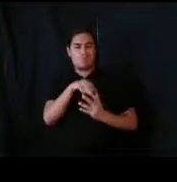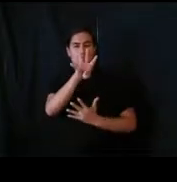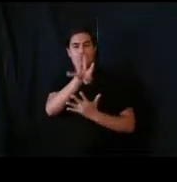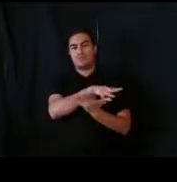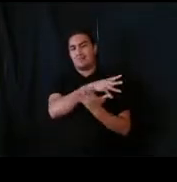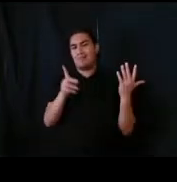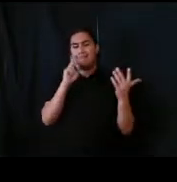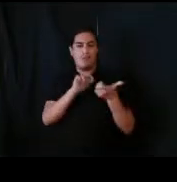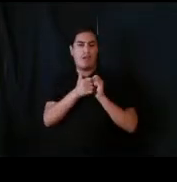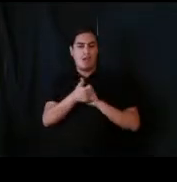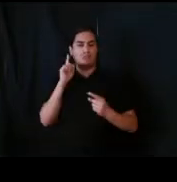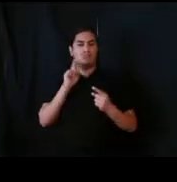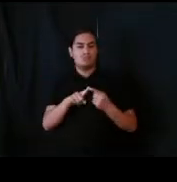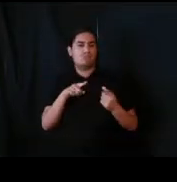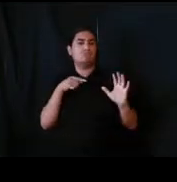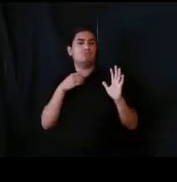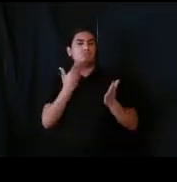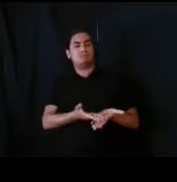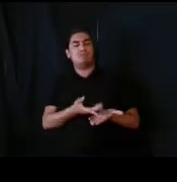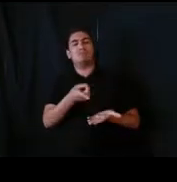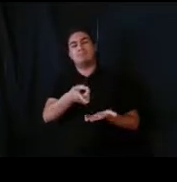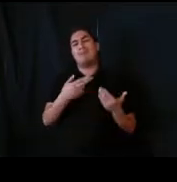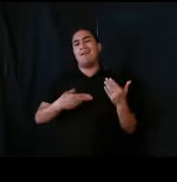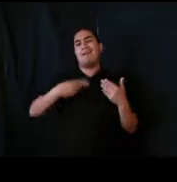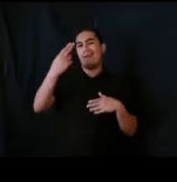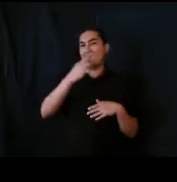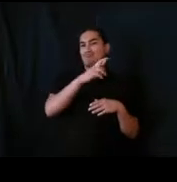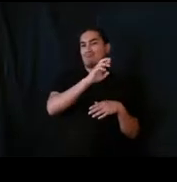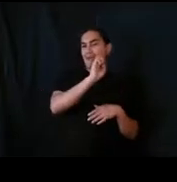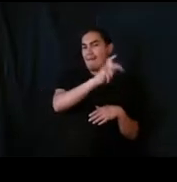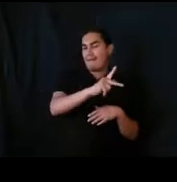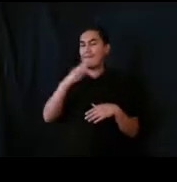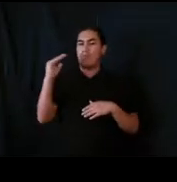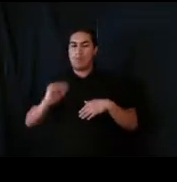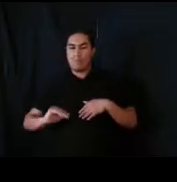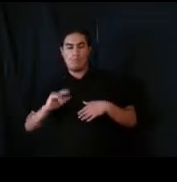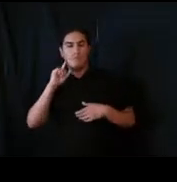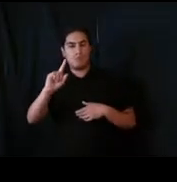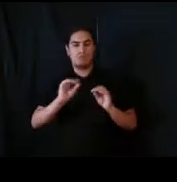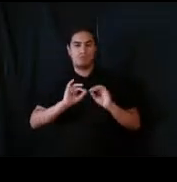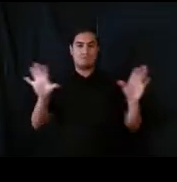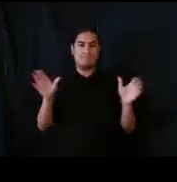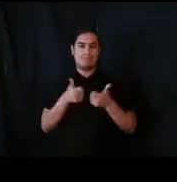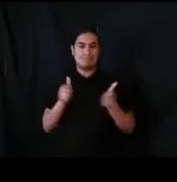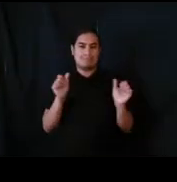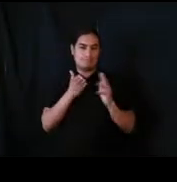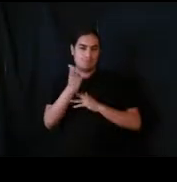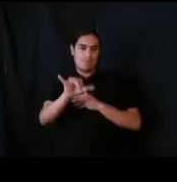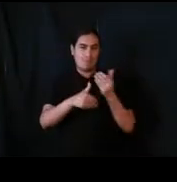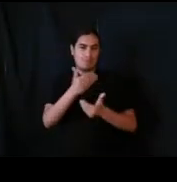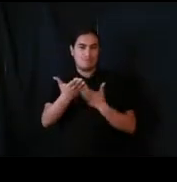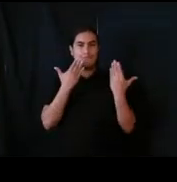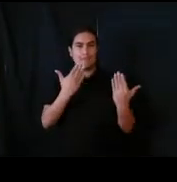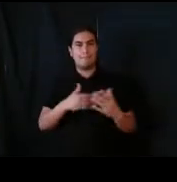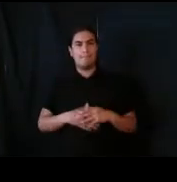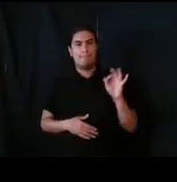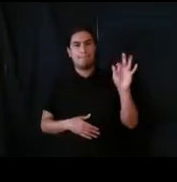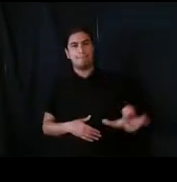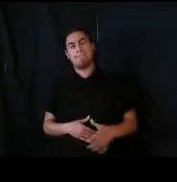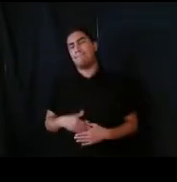how to showcase how project could achieve a high ranking to help improve transparency in the project selection process thank you thank you